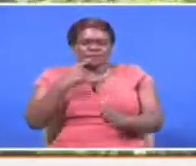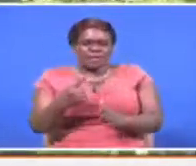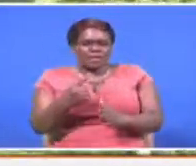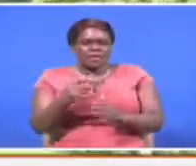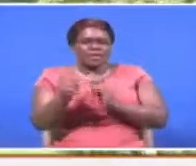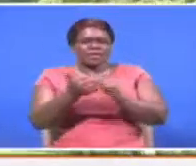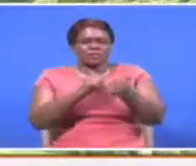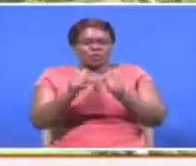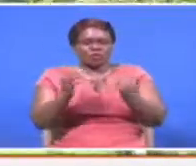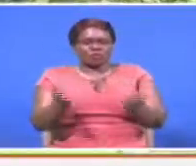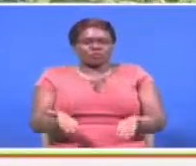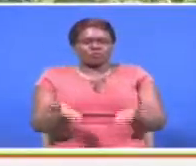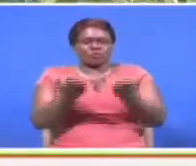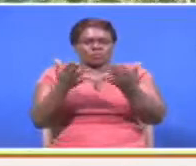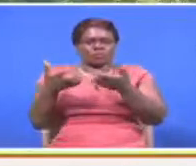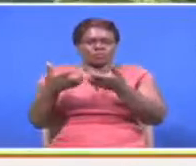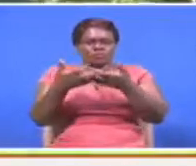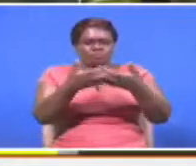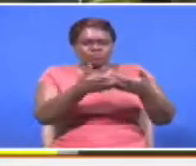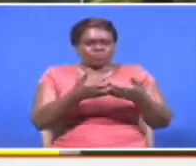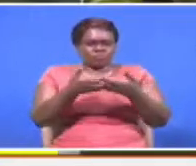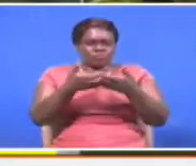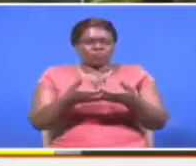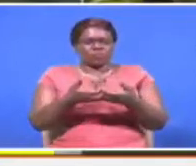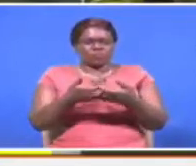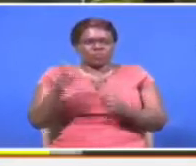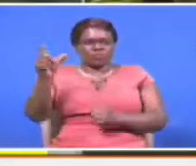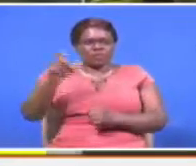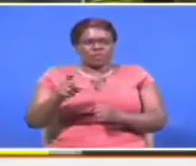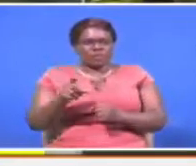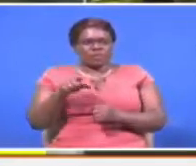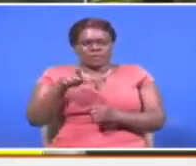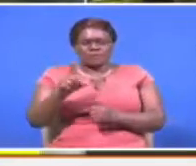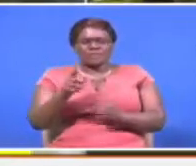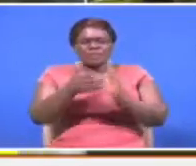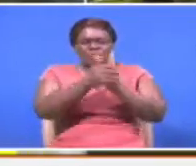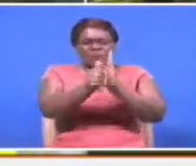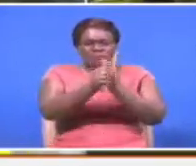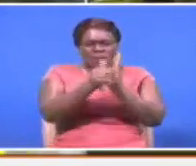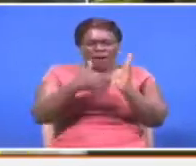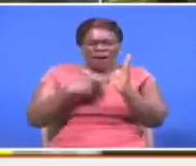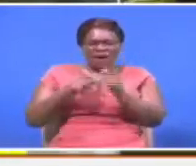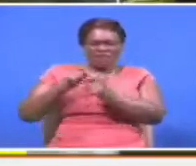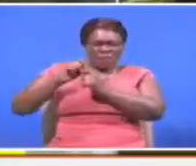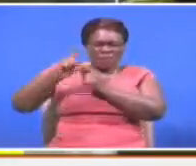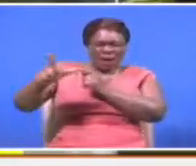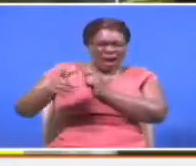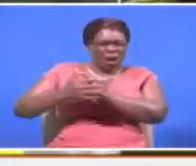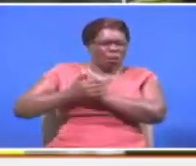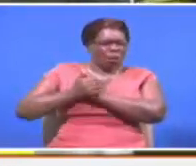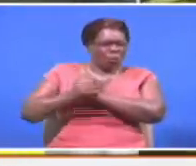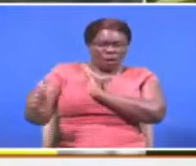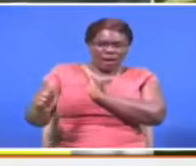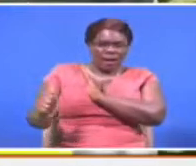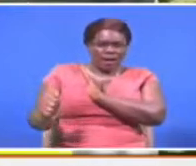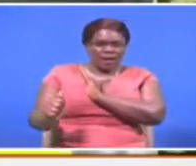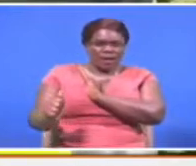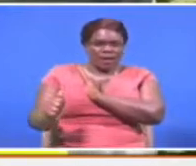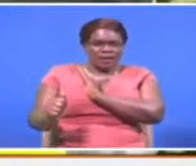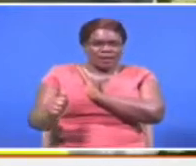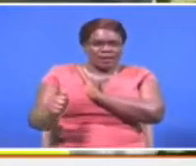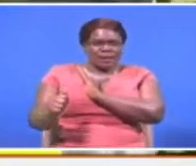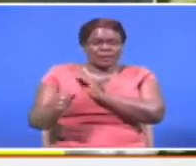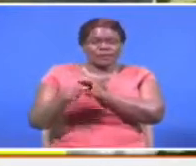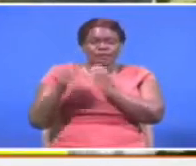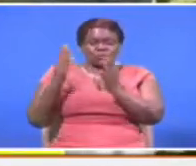sporting activity will enhance cohesion in the region. They are very much skilled in shooting, and they can shoot a moving target.